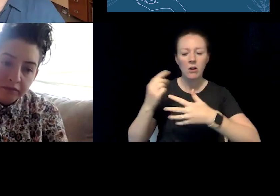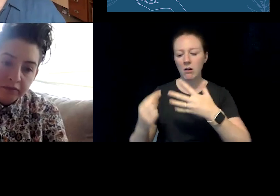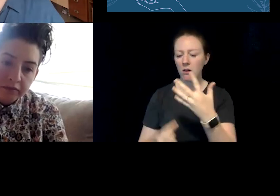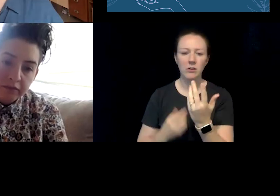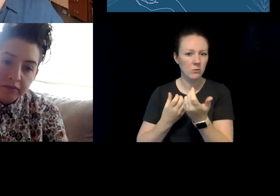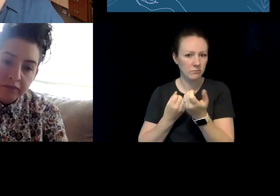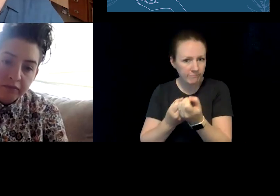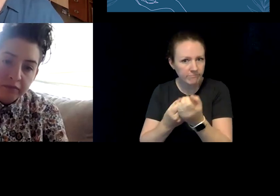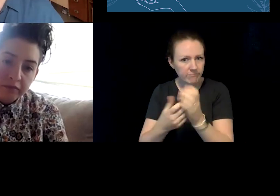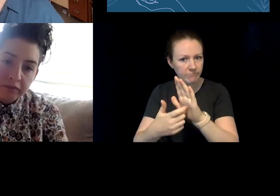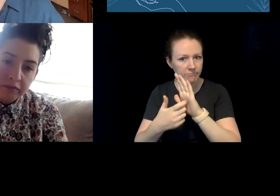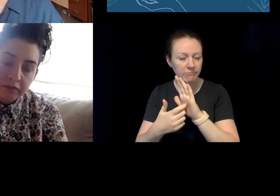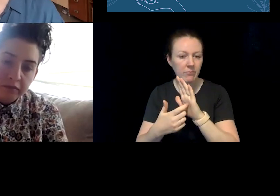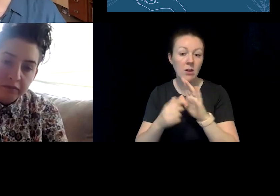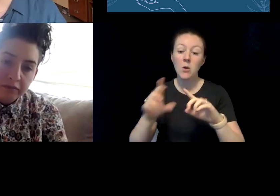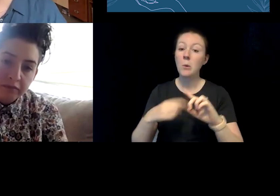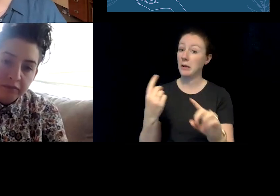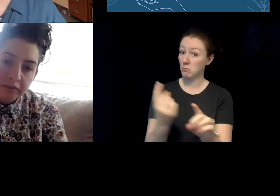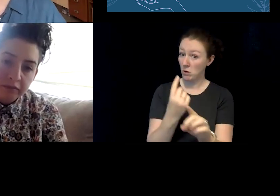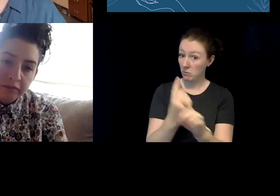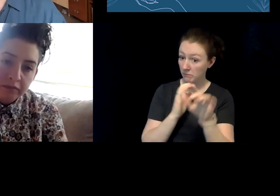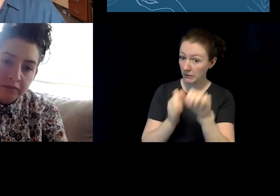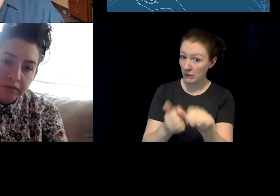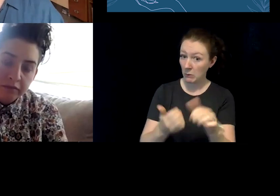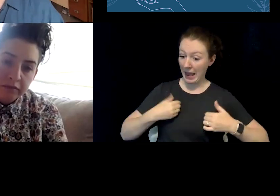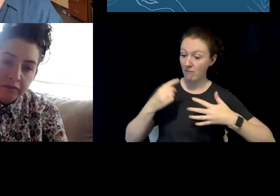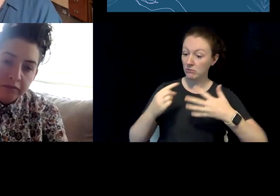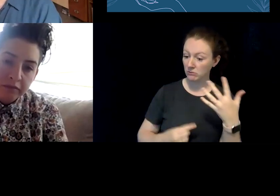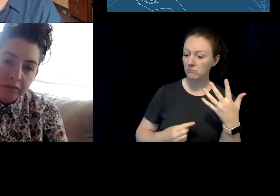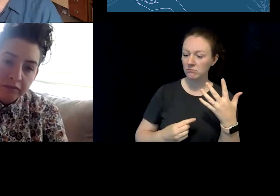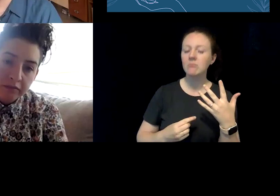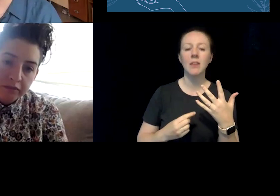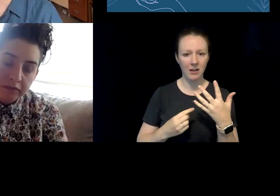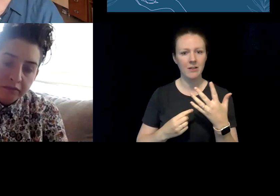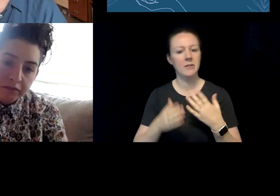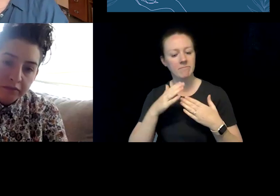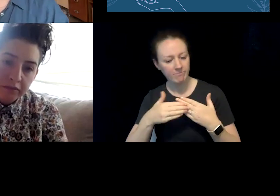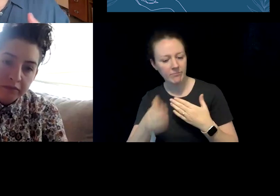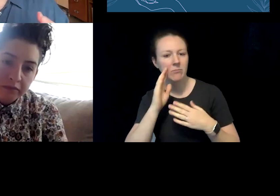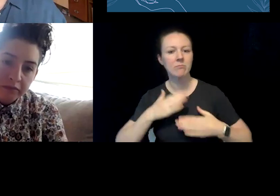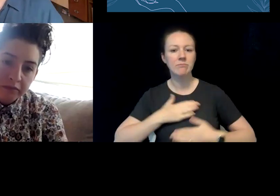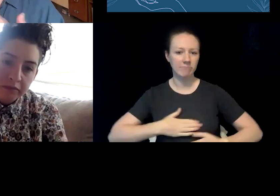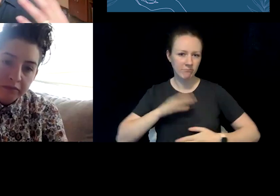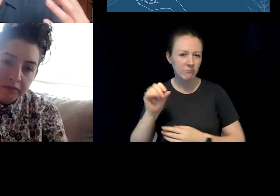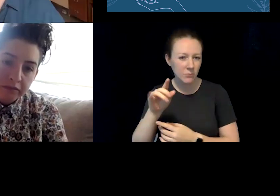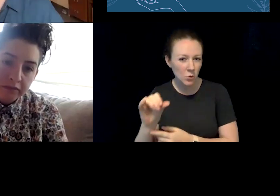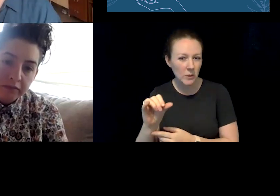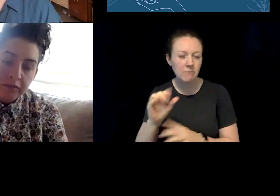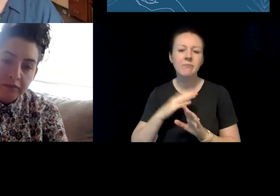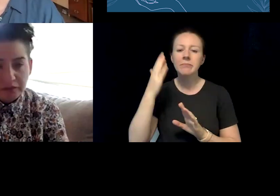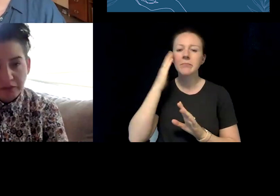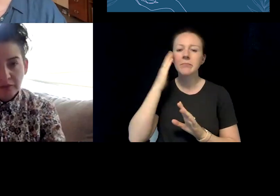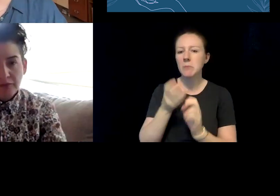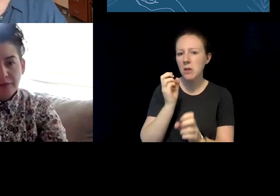And when that's properly done, it does lead way to joy. It can also be very hard to cultivate care, to